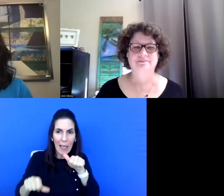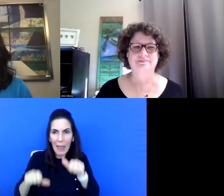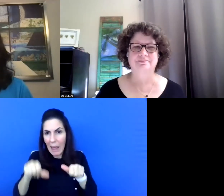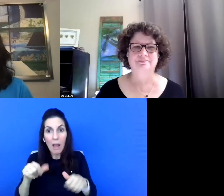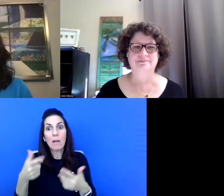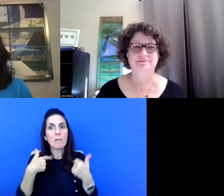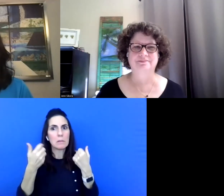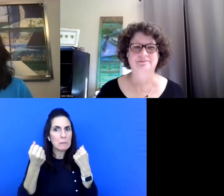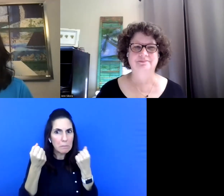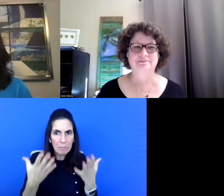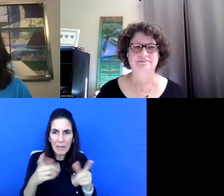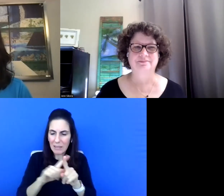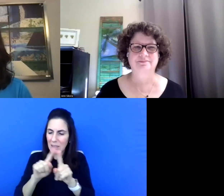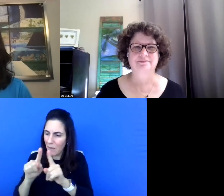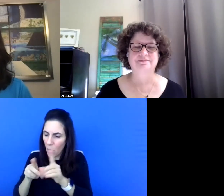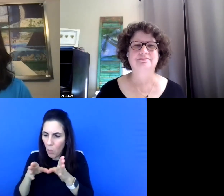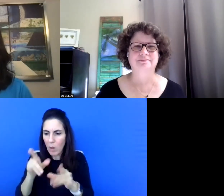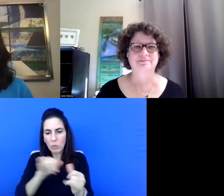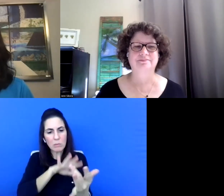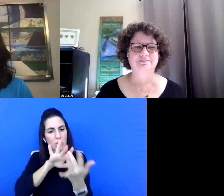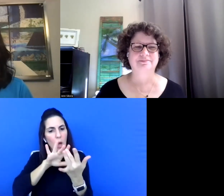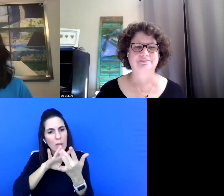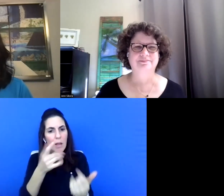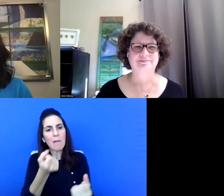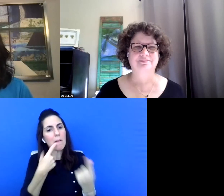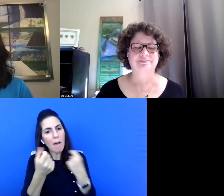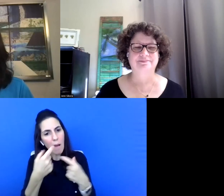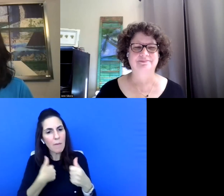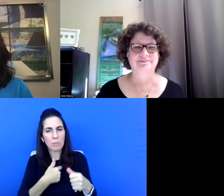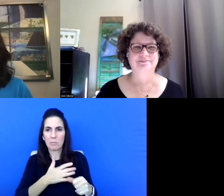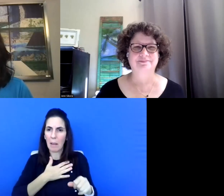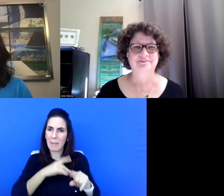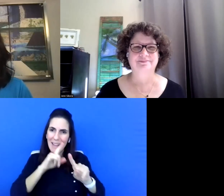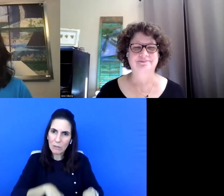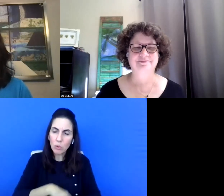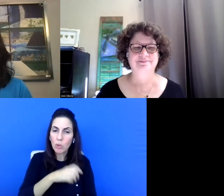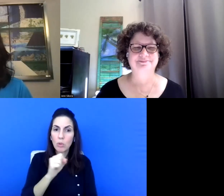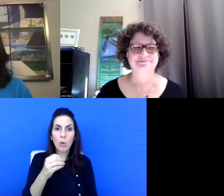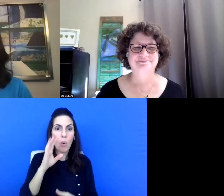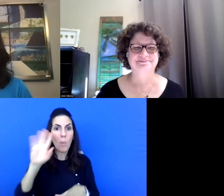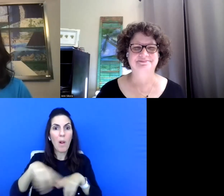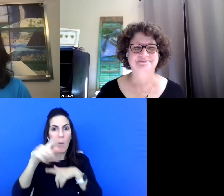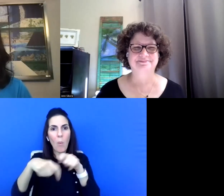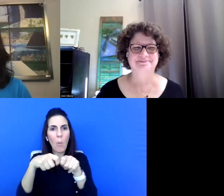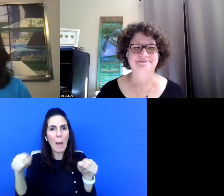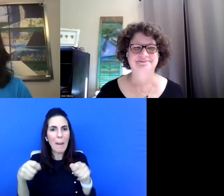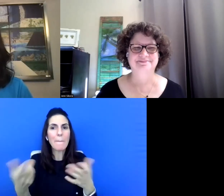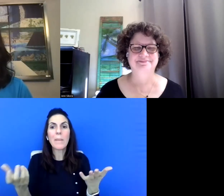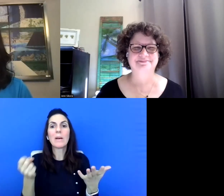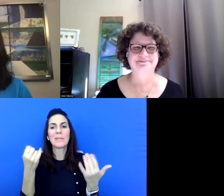guys to reach us and to ask questions. So we're going to go ahead and wrap us up here today.